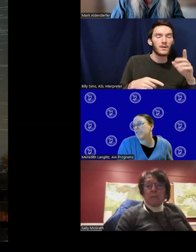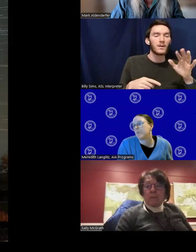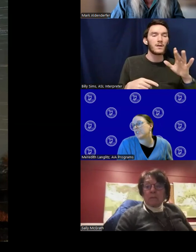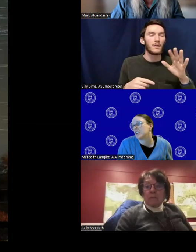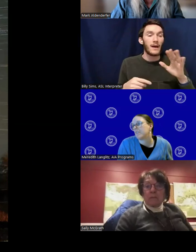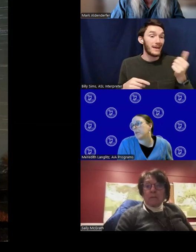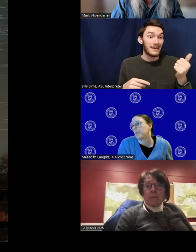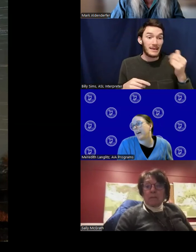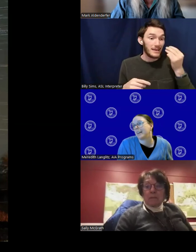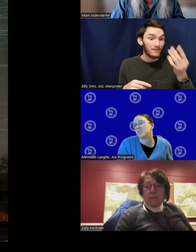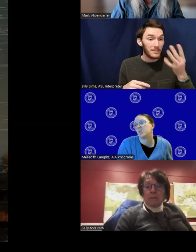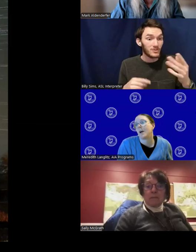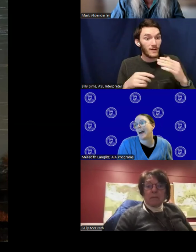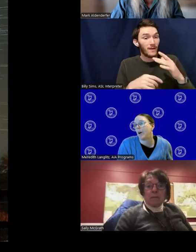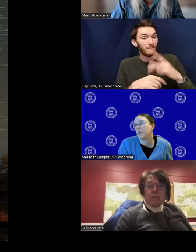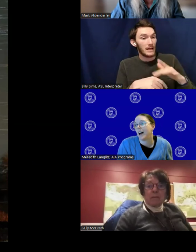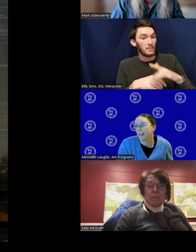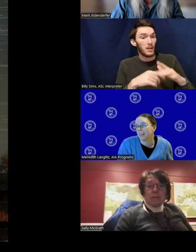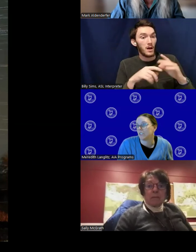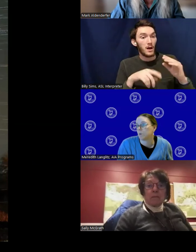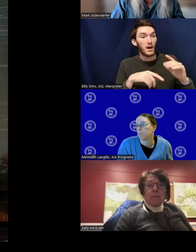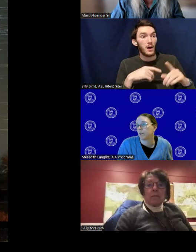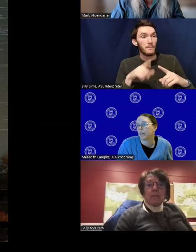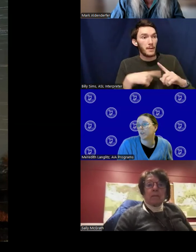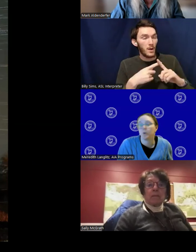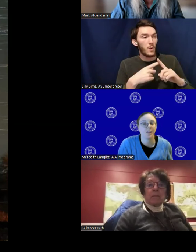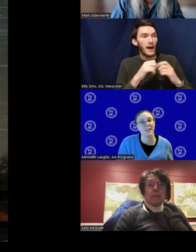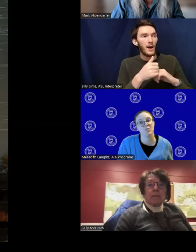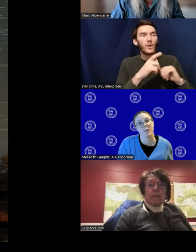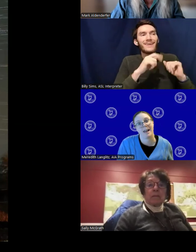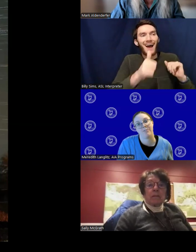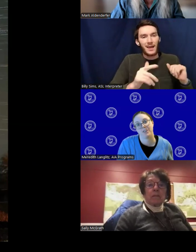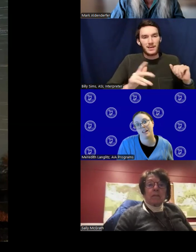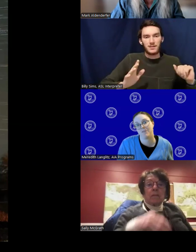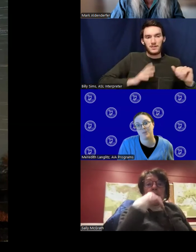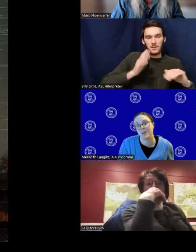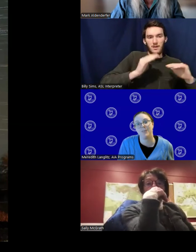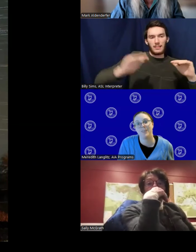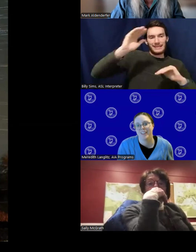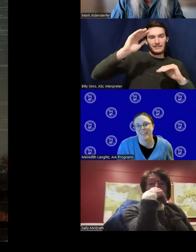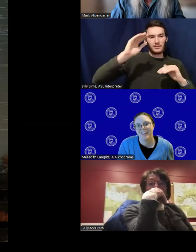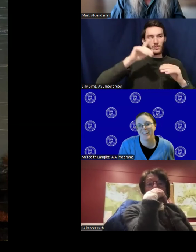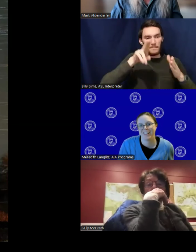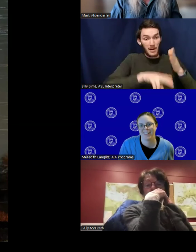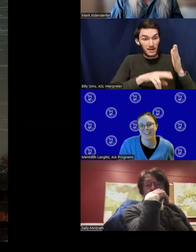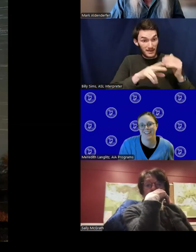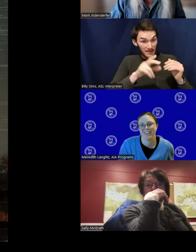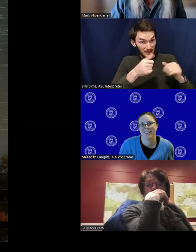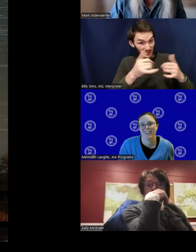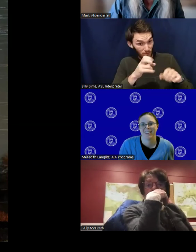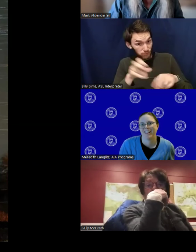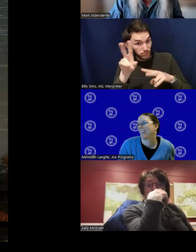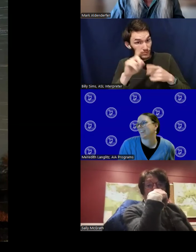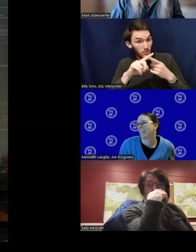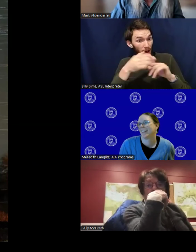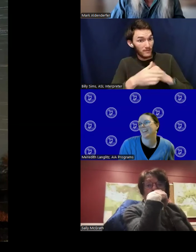any information available as to how non-elites were buried, and could they enjoy an afterlife? Do we know? Good question.